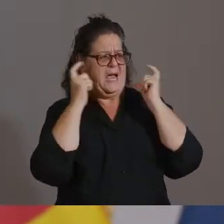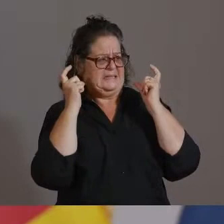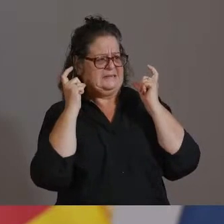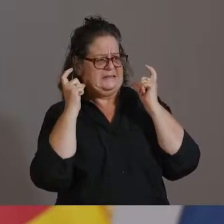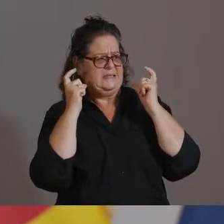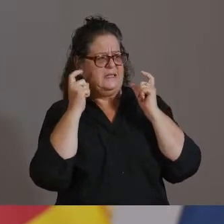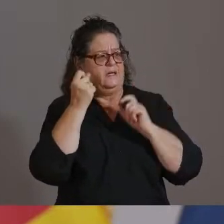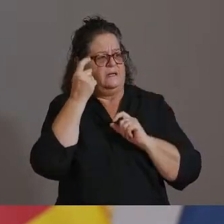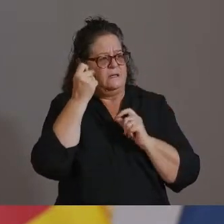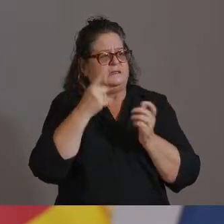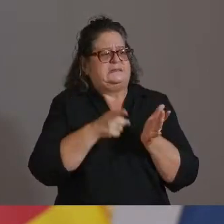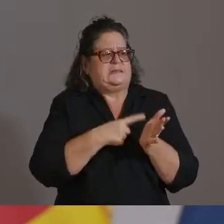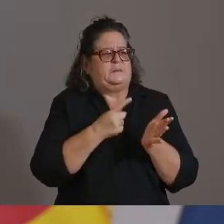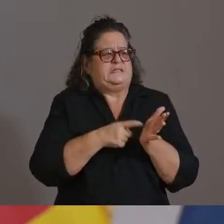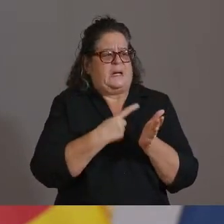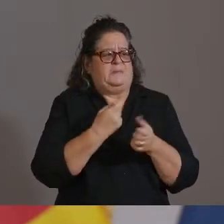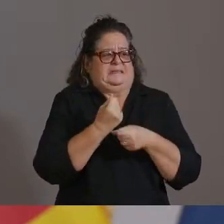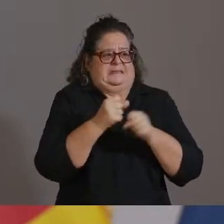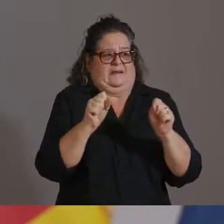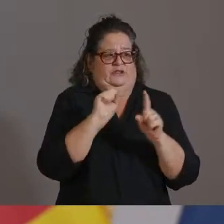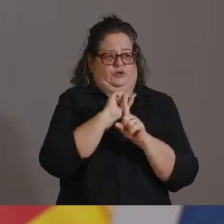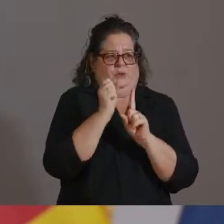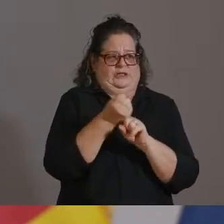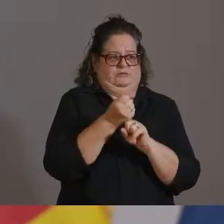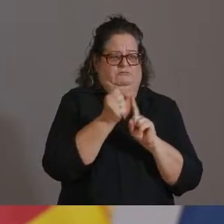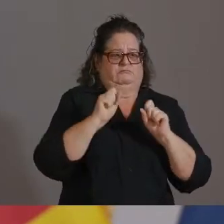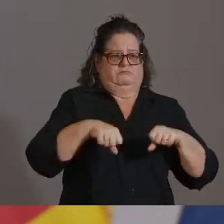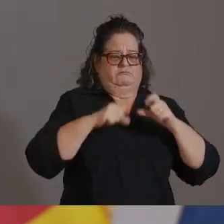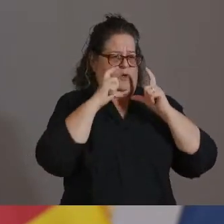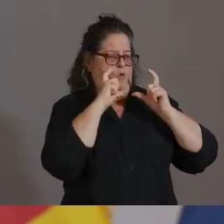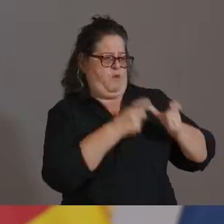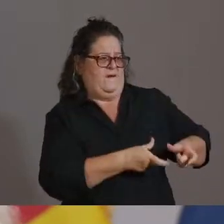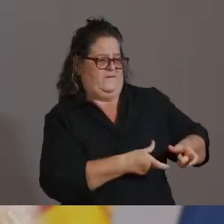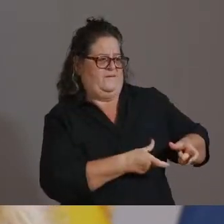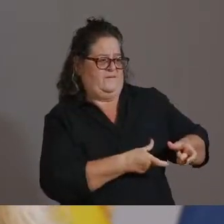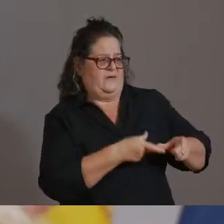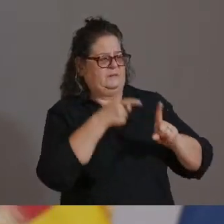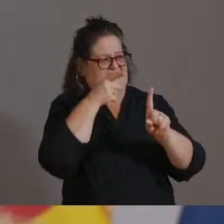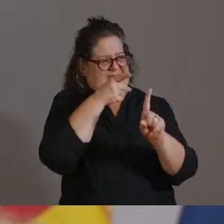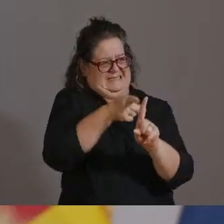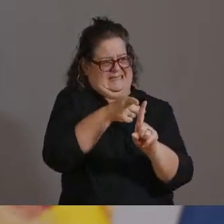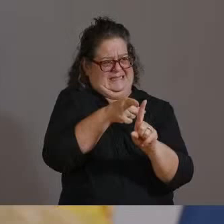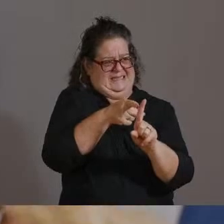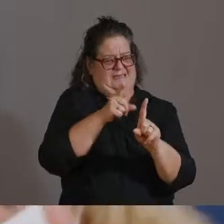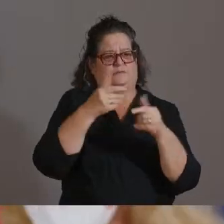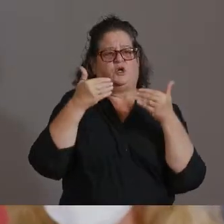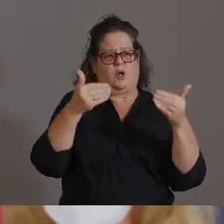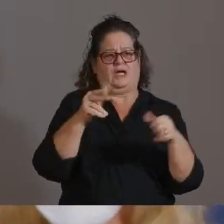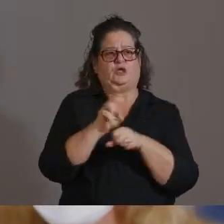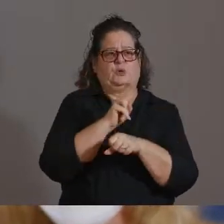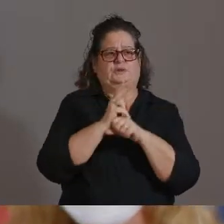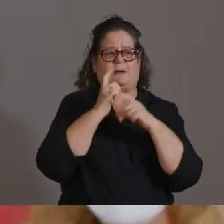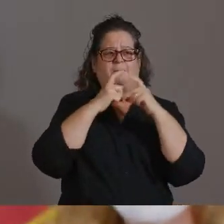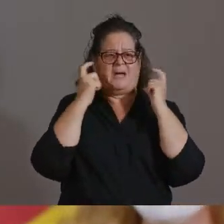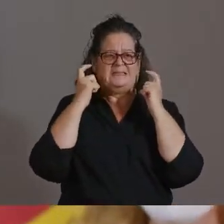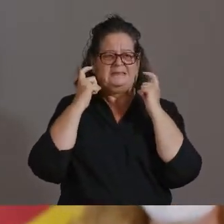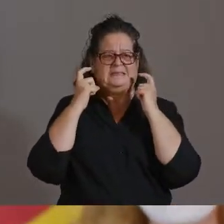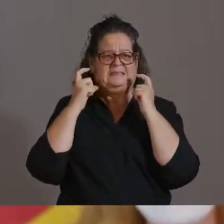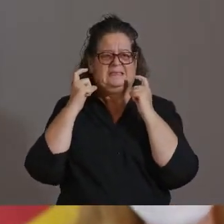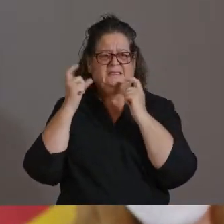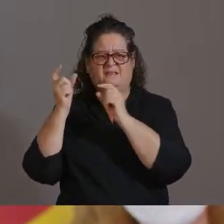do that, but we would encourage everyone to wear a mask. Do you think it was safe? No, seriously, do you think it was safe? He